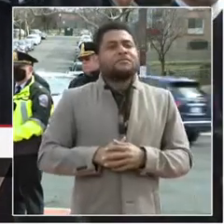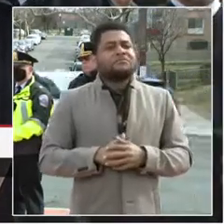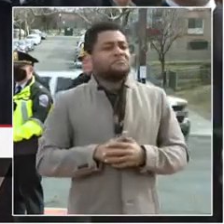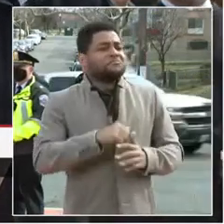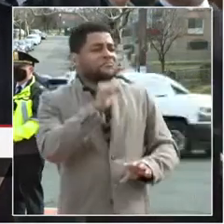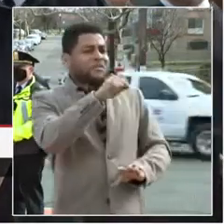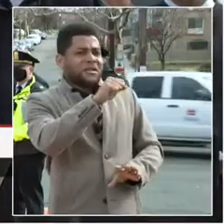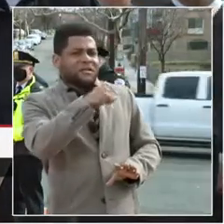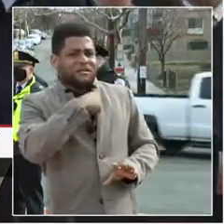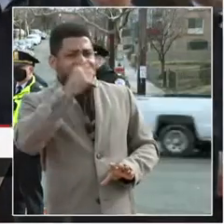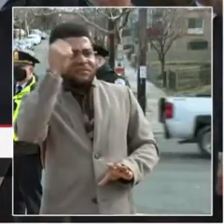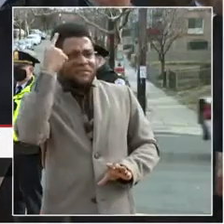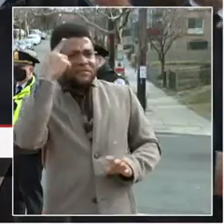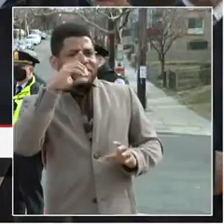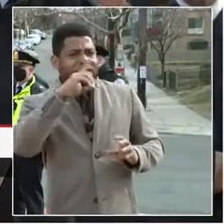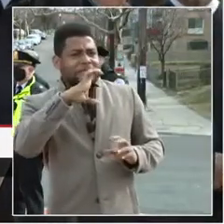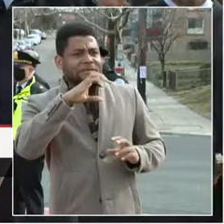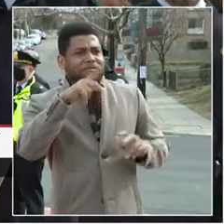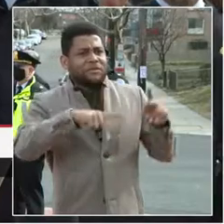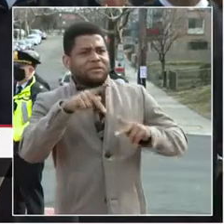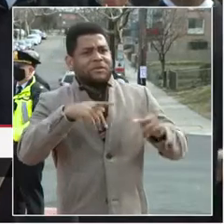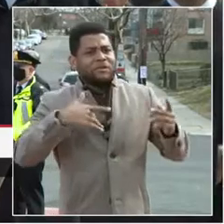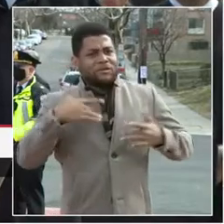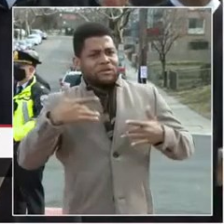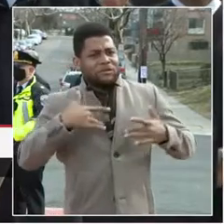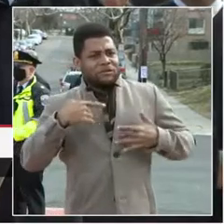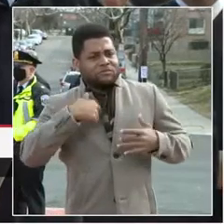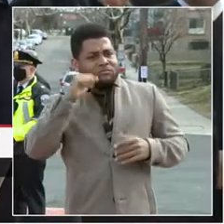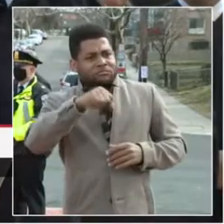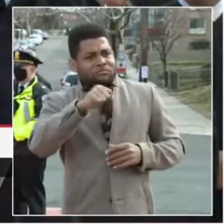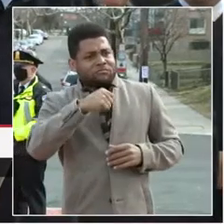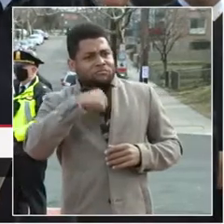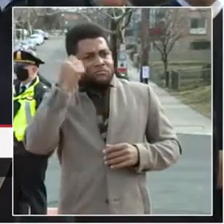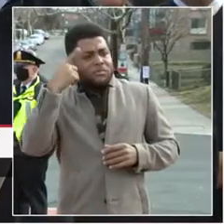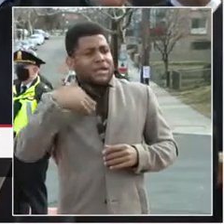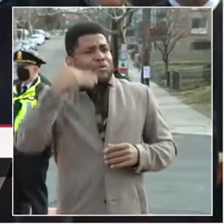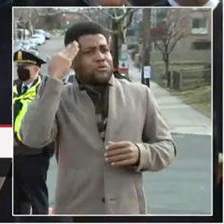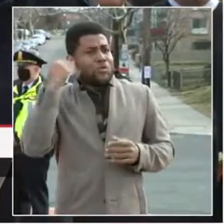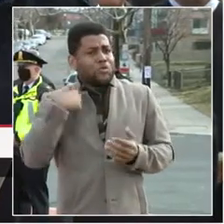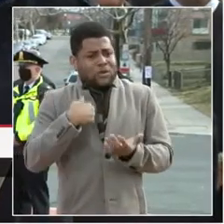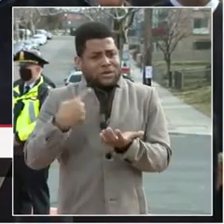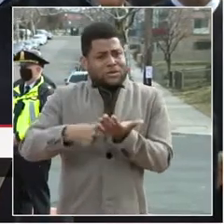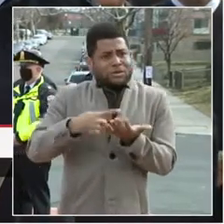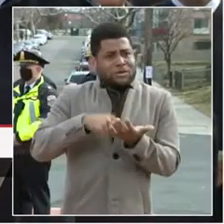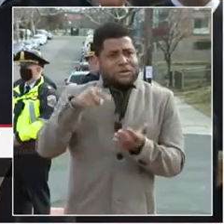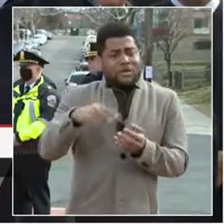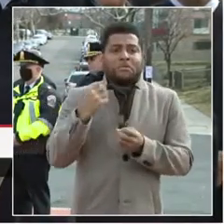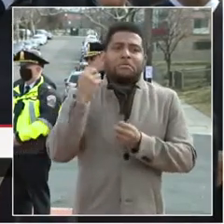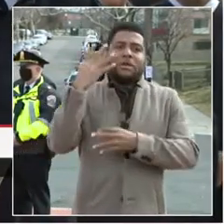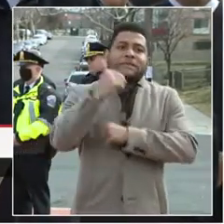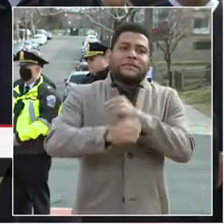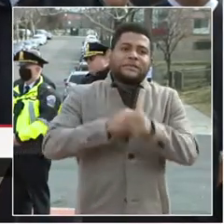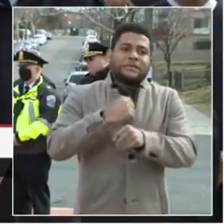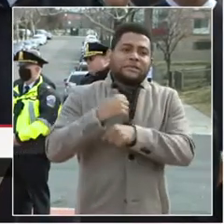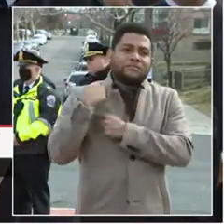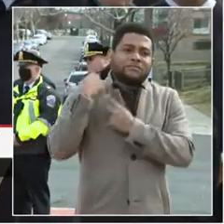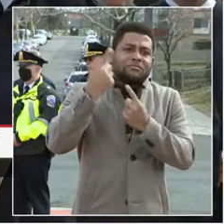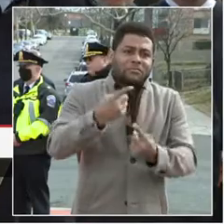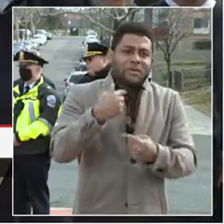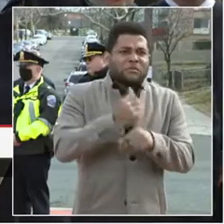we've been talking about for months, if not for years, making sure that we're attacking